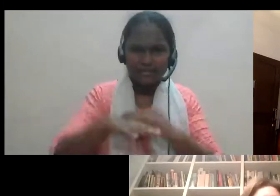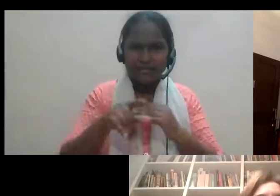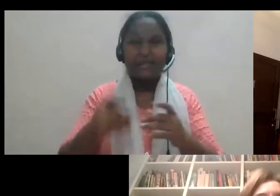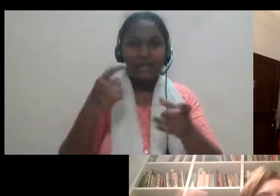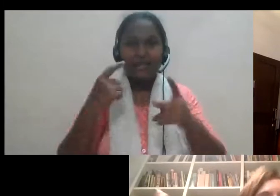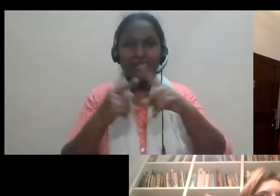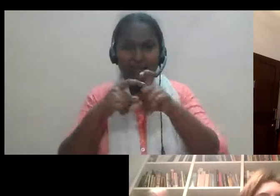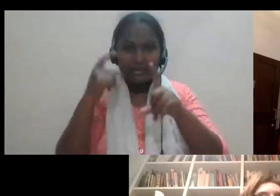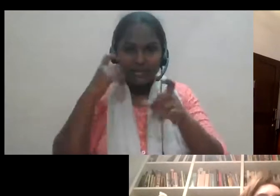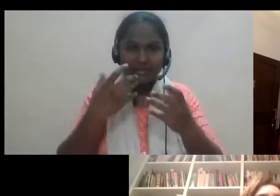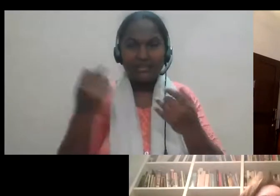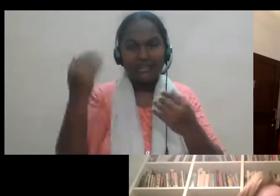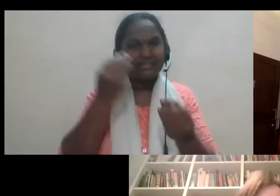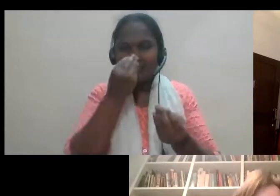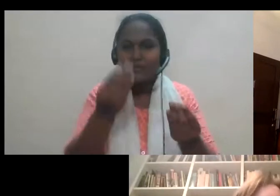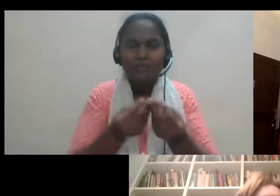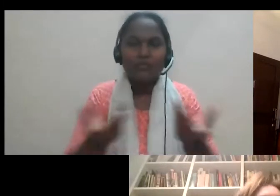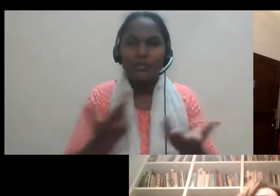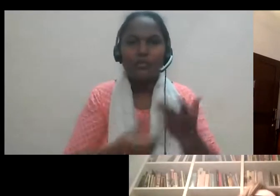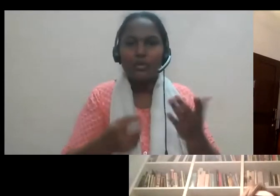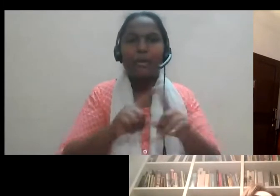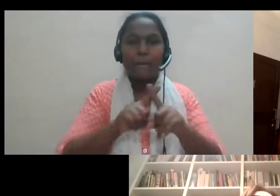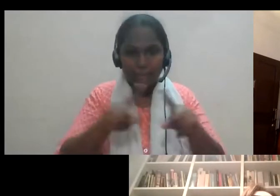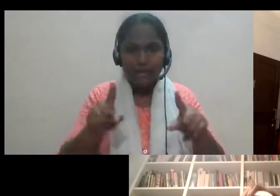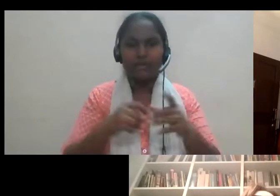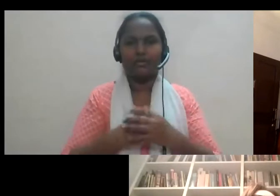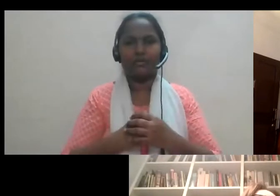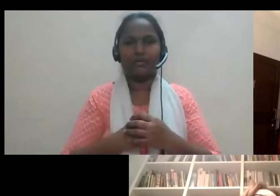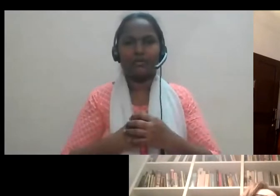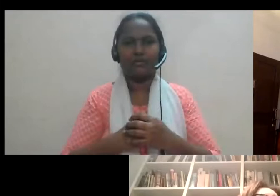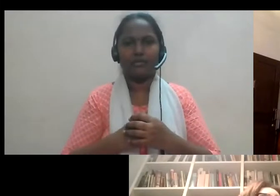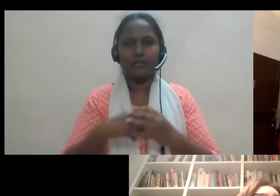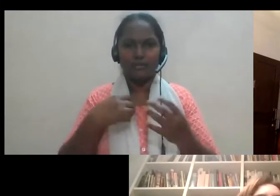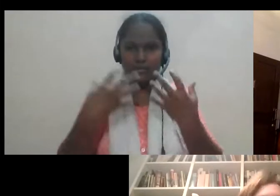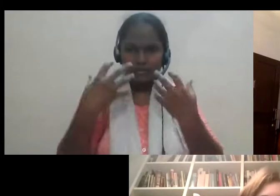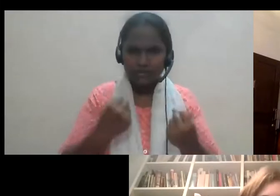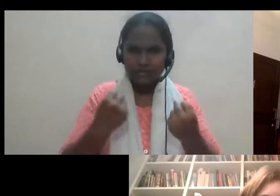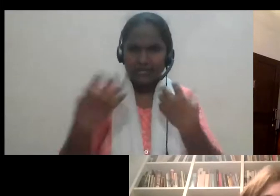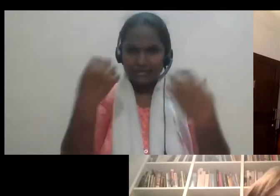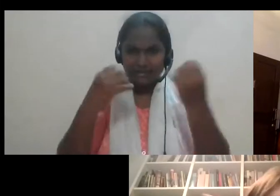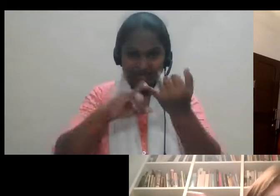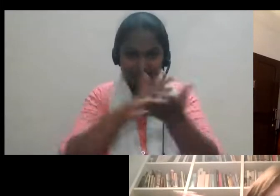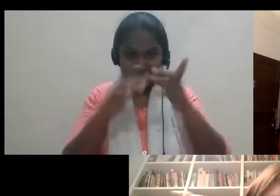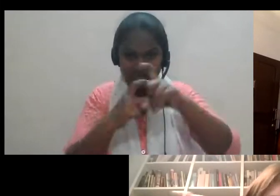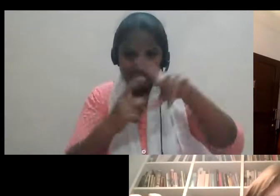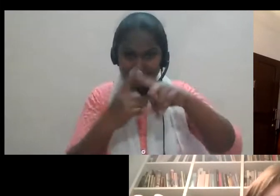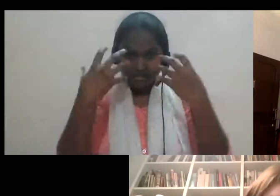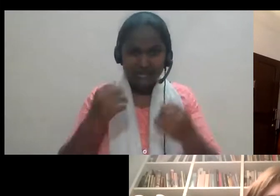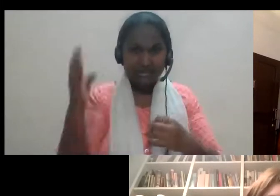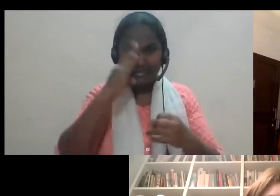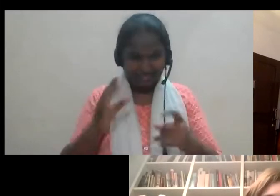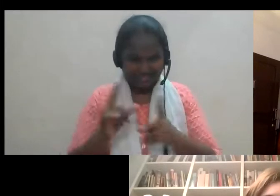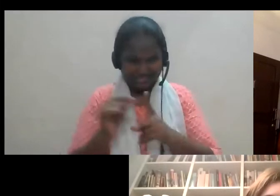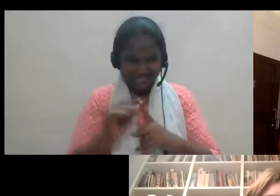just I'm sort of simplifying, but if I would ever receive a sheet of slides, which I never